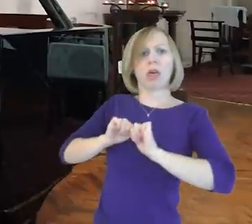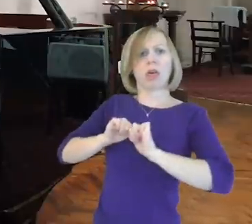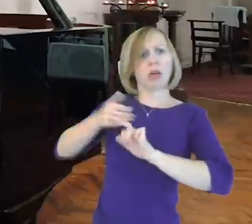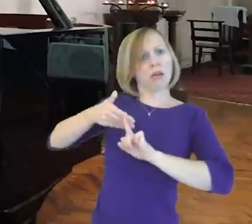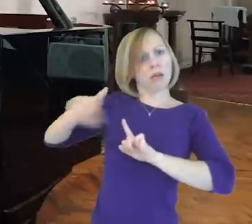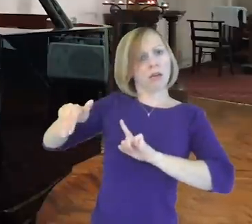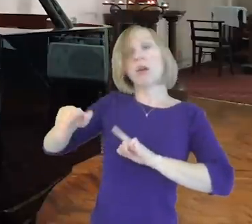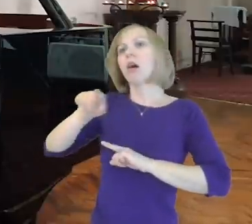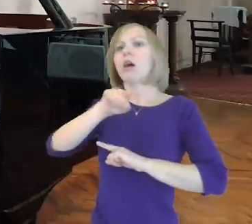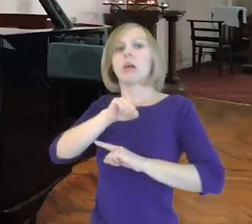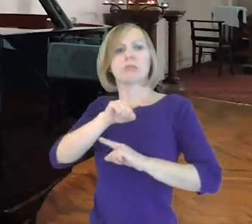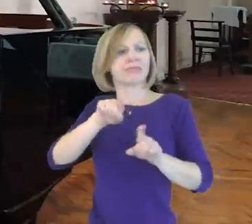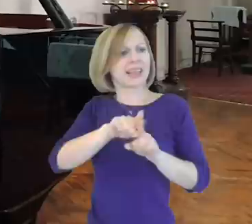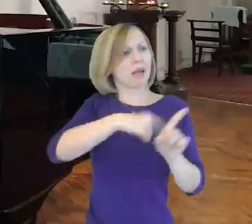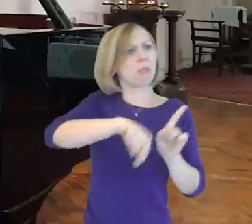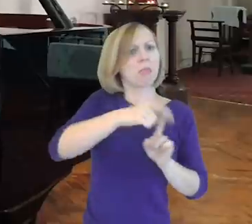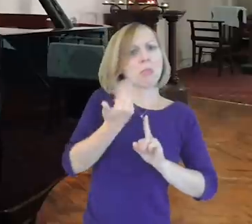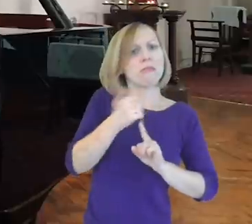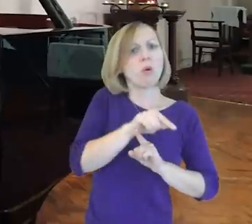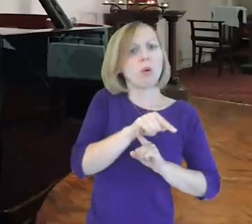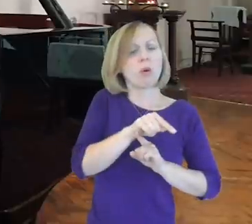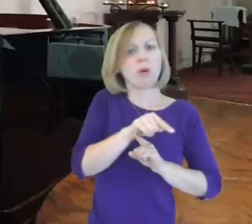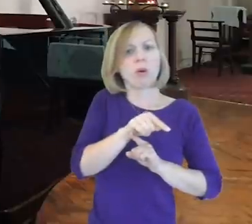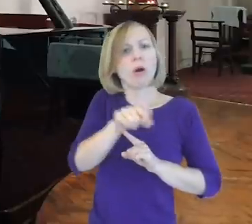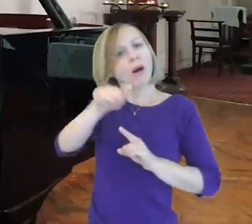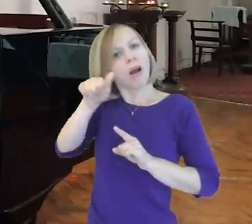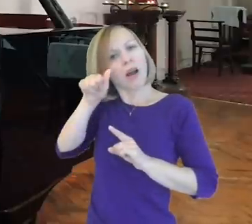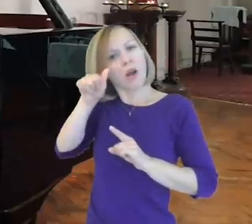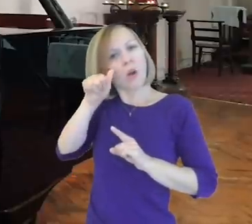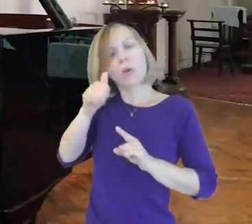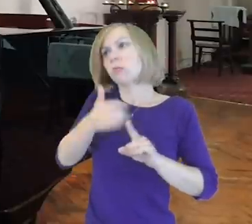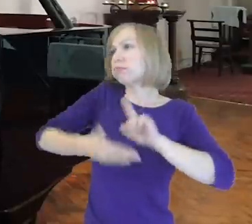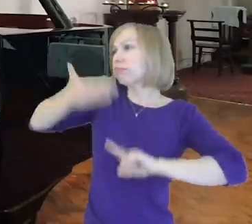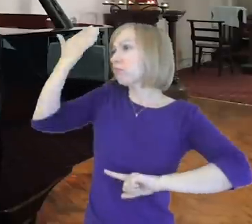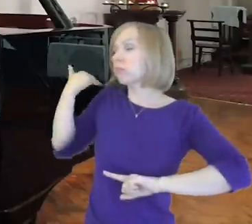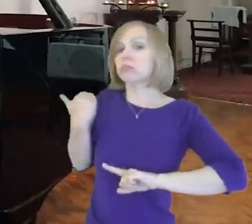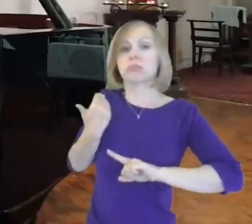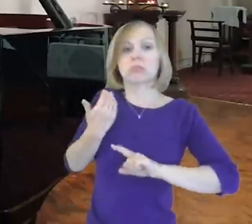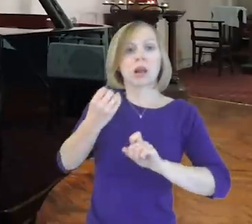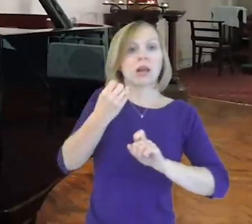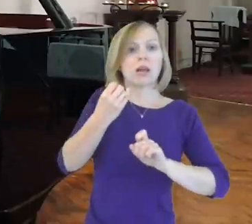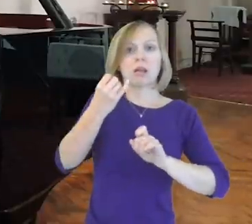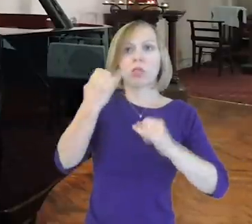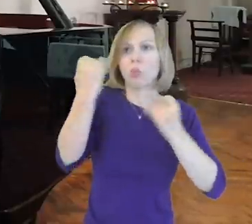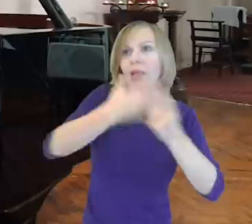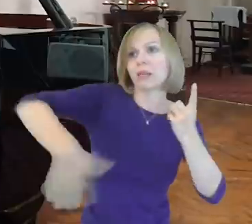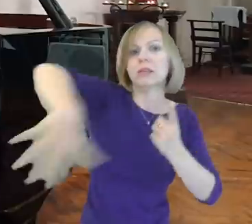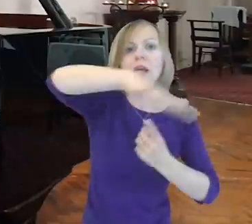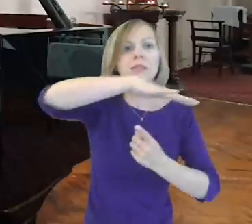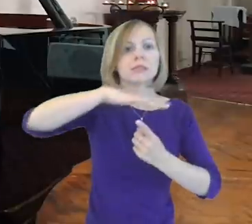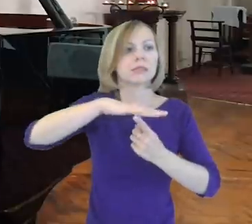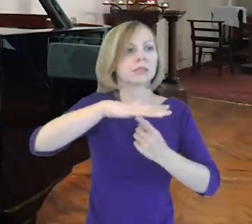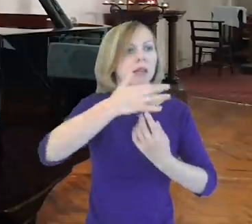the provocation and as in the day of temptation in the wilderness, when your